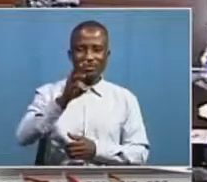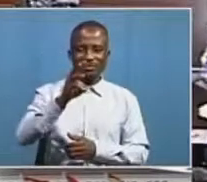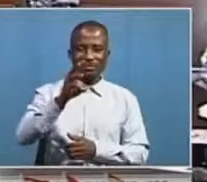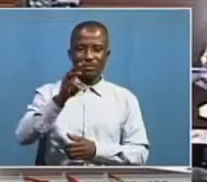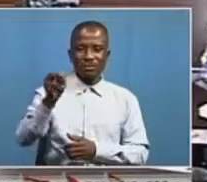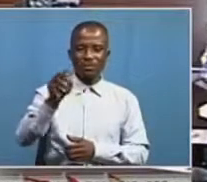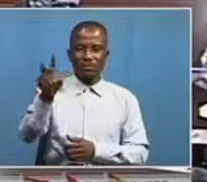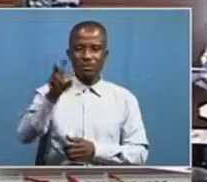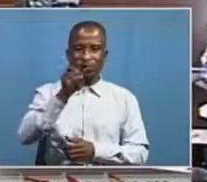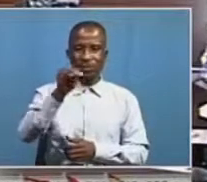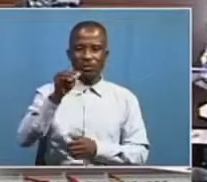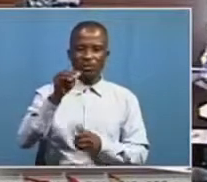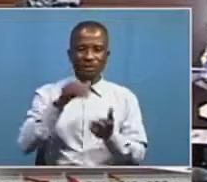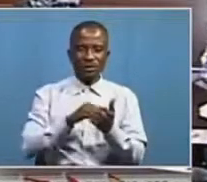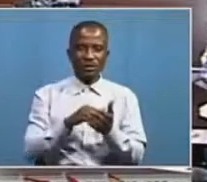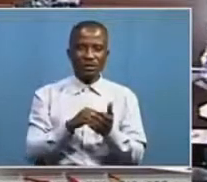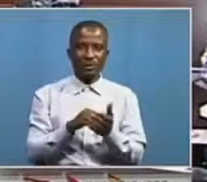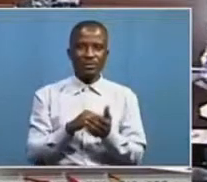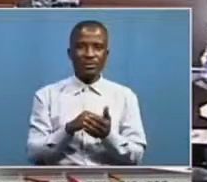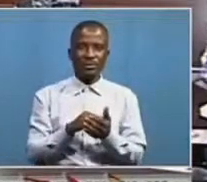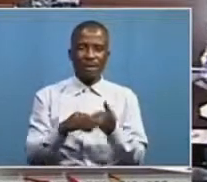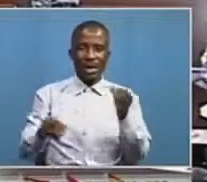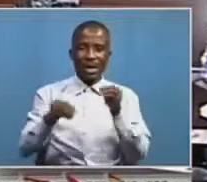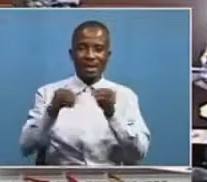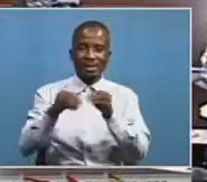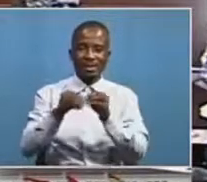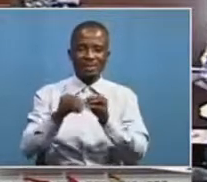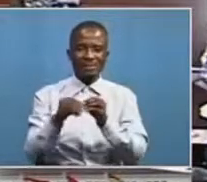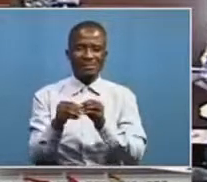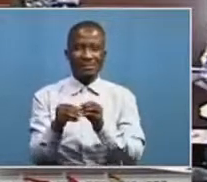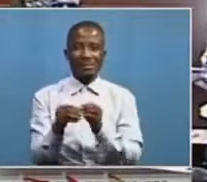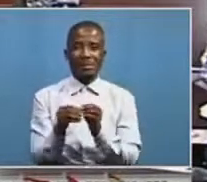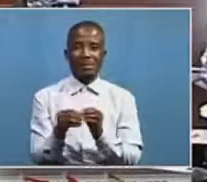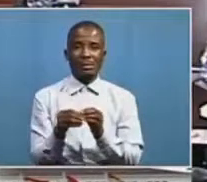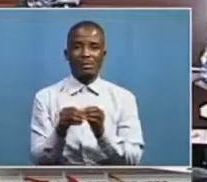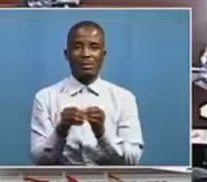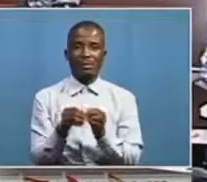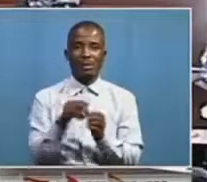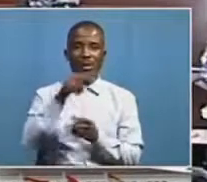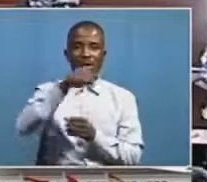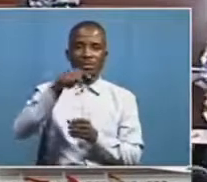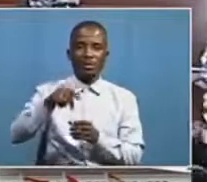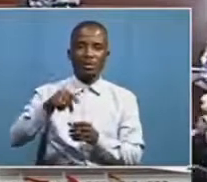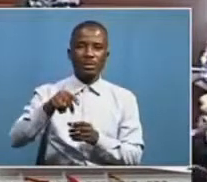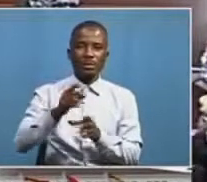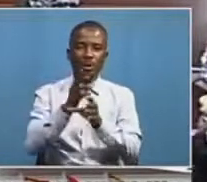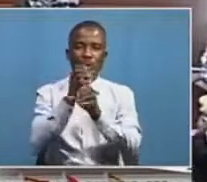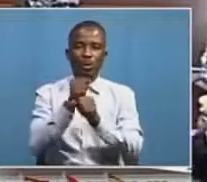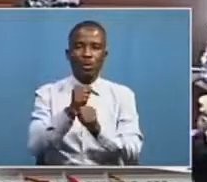6,214,889 plus 52,034. The second respondent also obtained